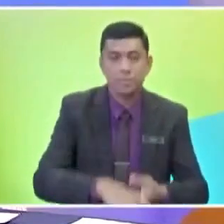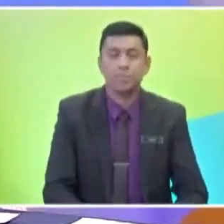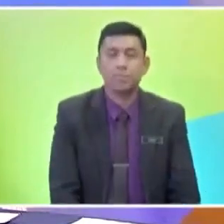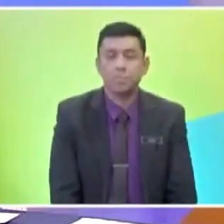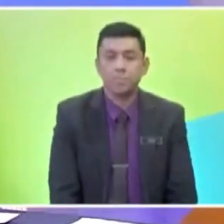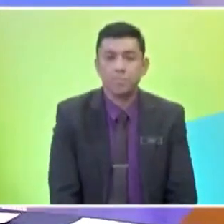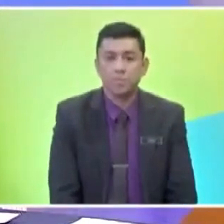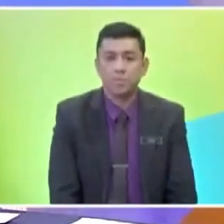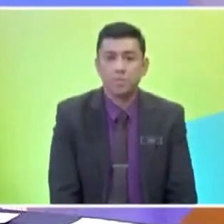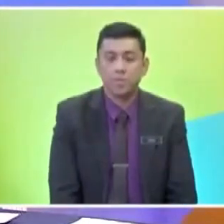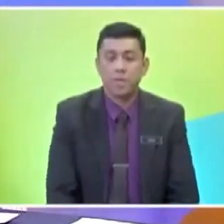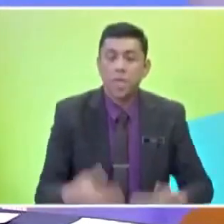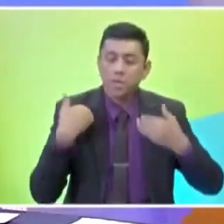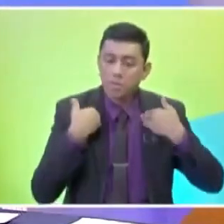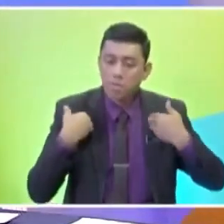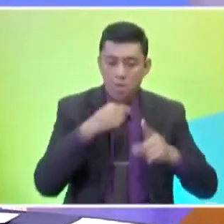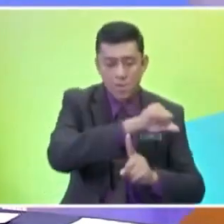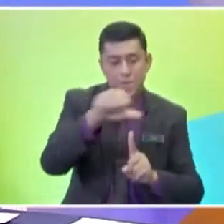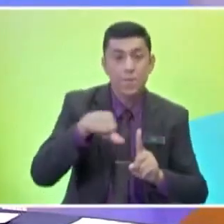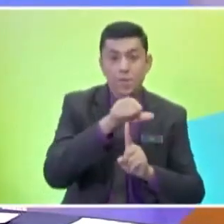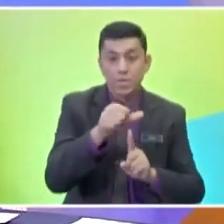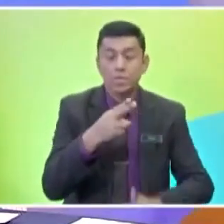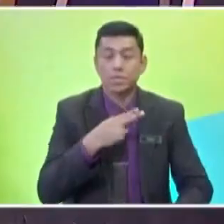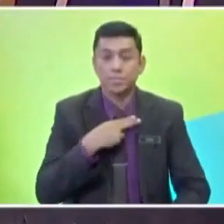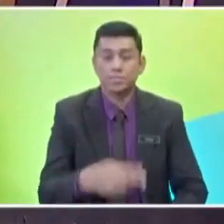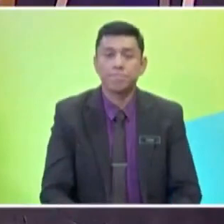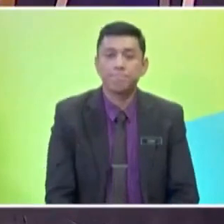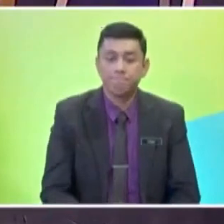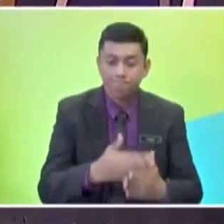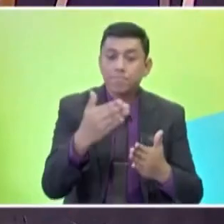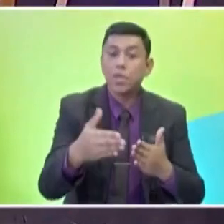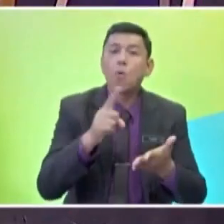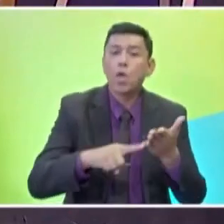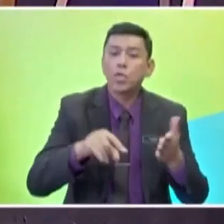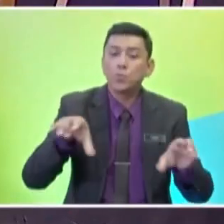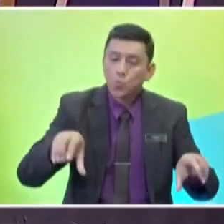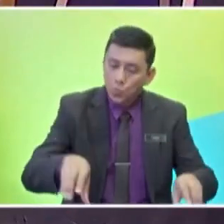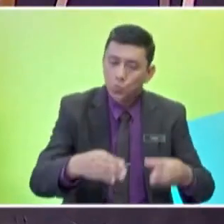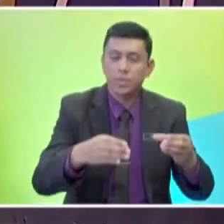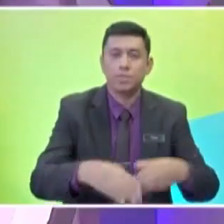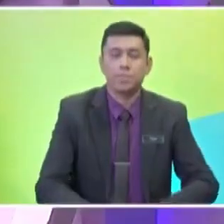So, Teacher Krishna, for this segment, what are we going to do next? Okay. Now,